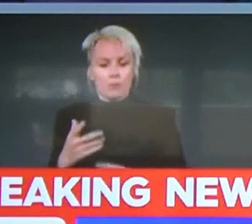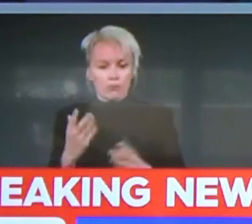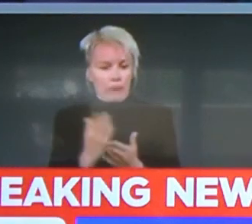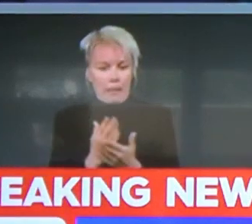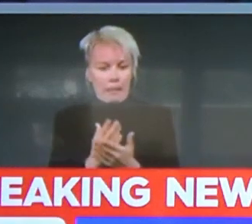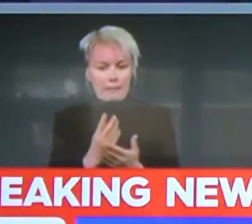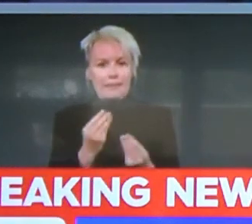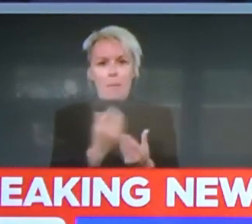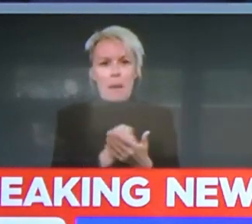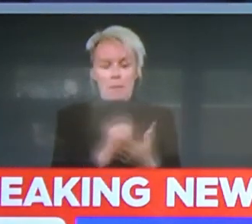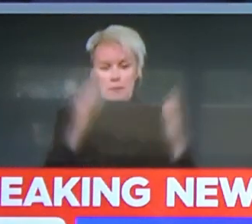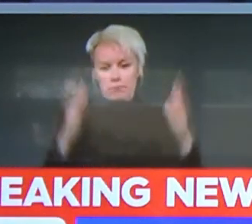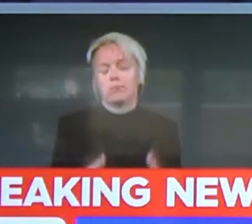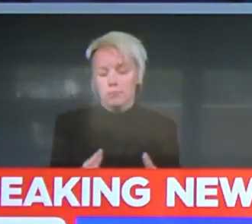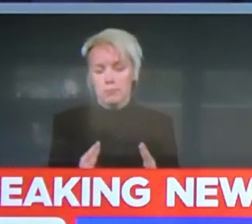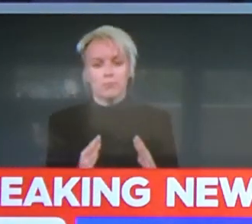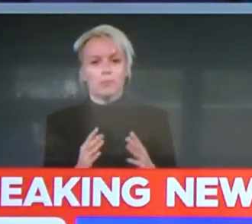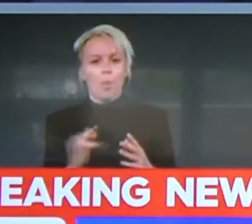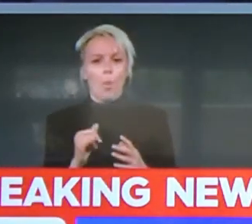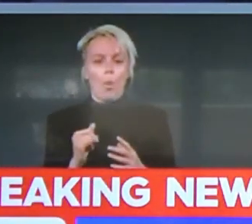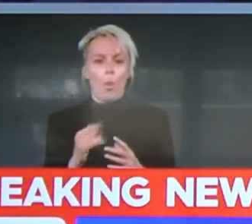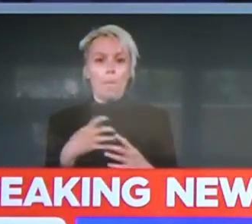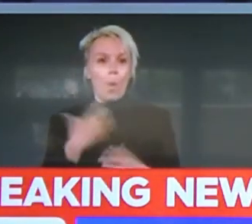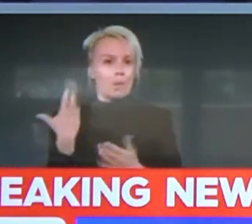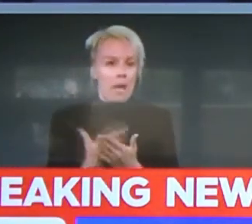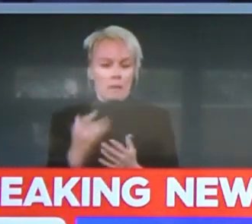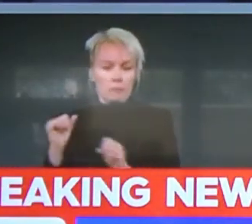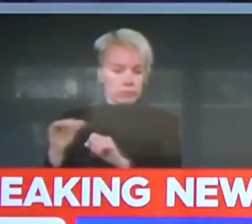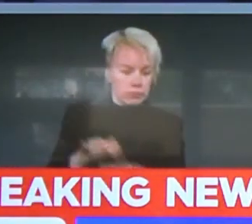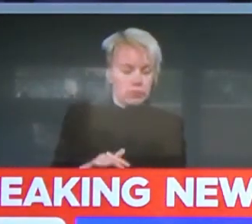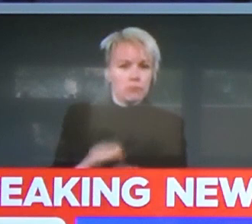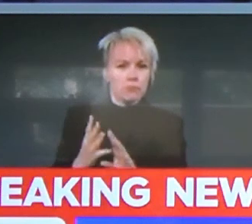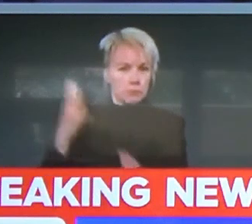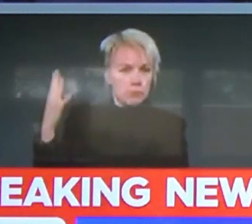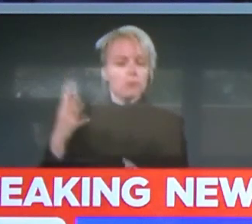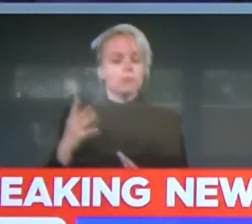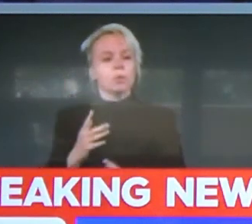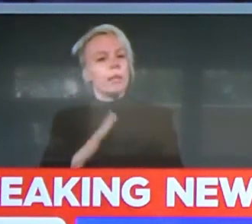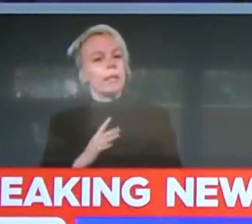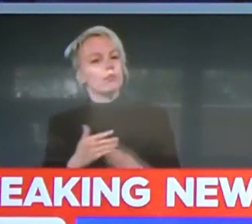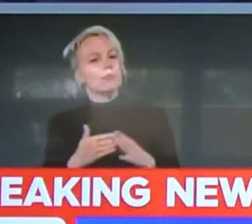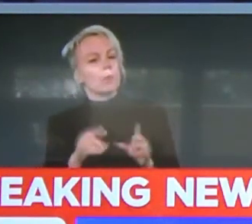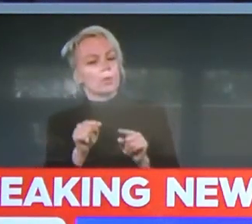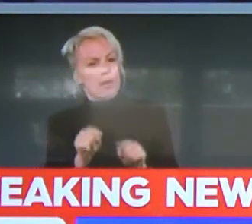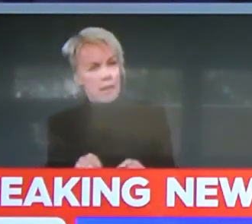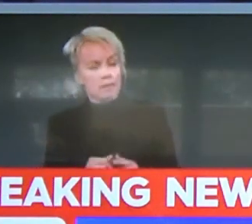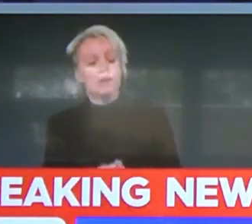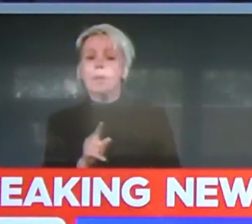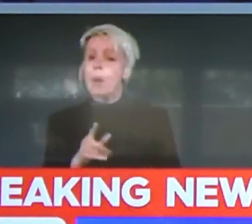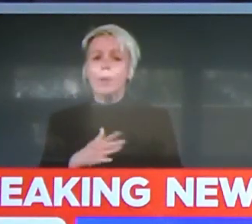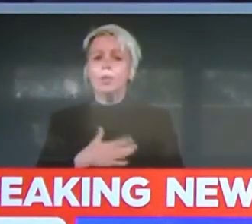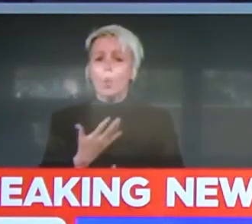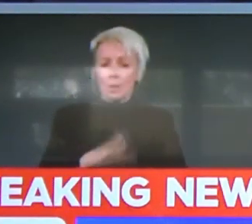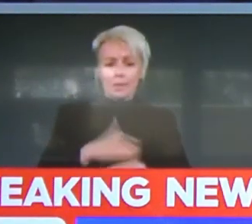those things. Now we're responding to it, but what we don't need is arrangements that we put in place which compromise the